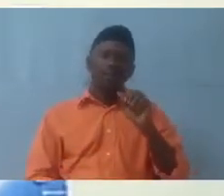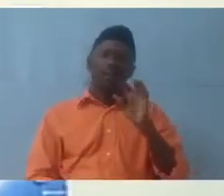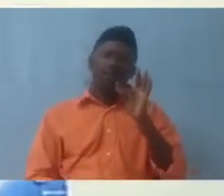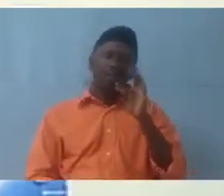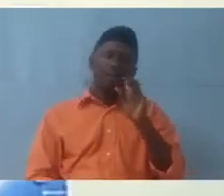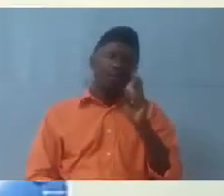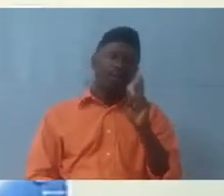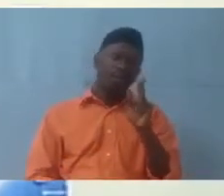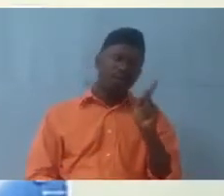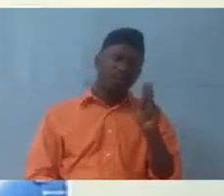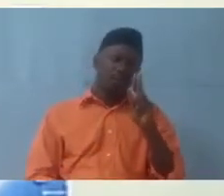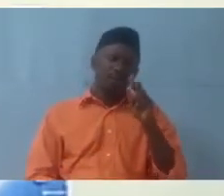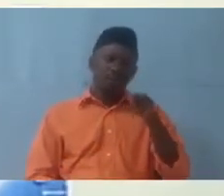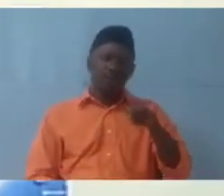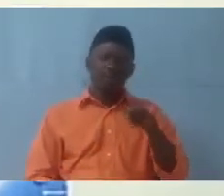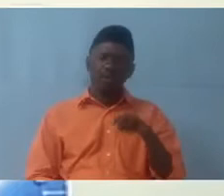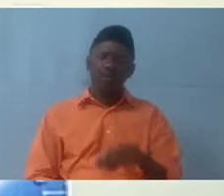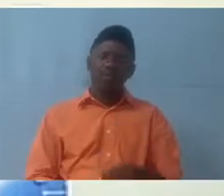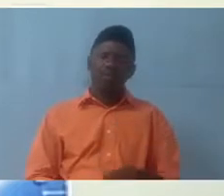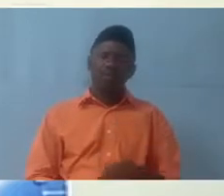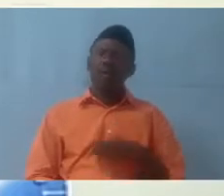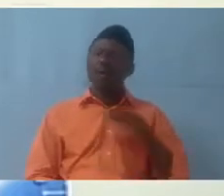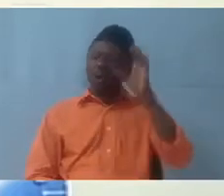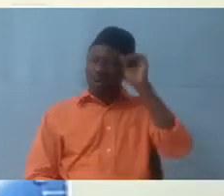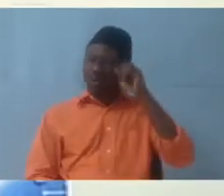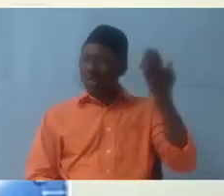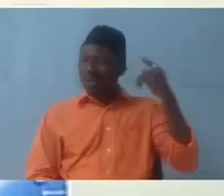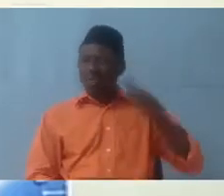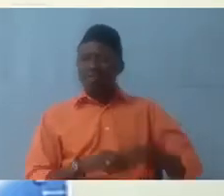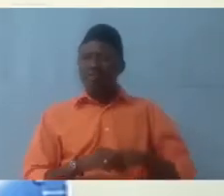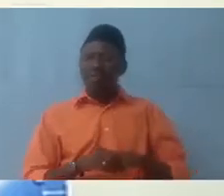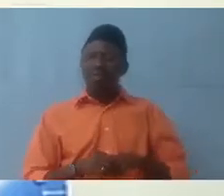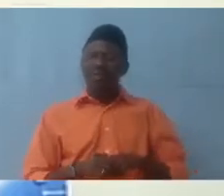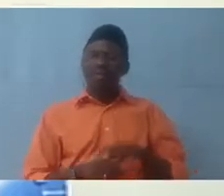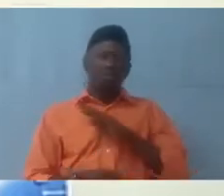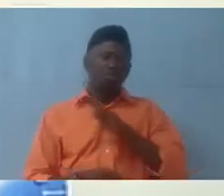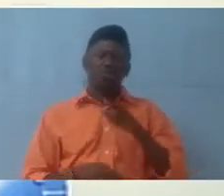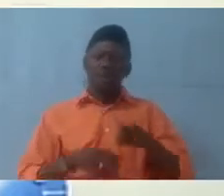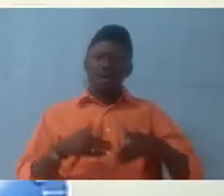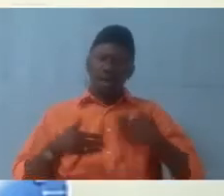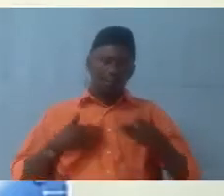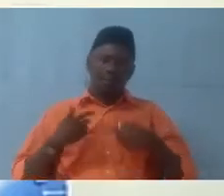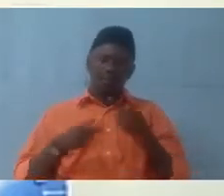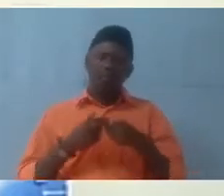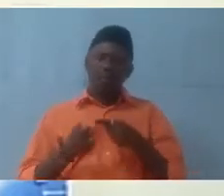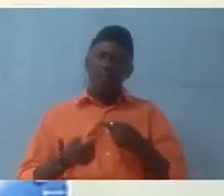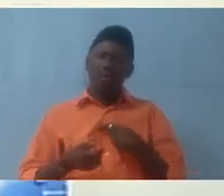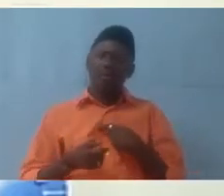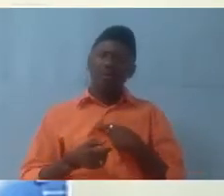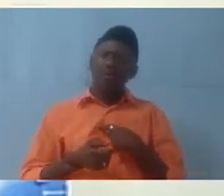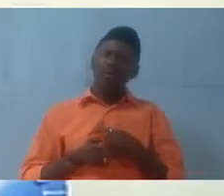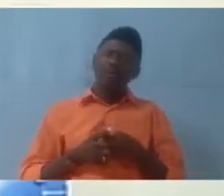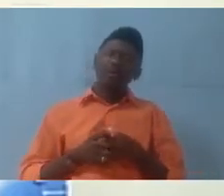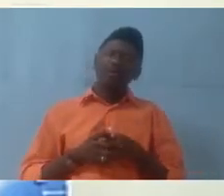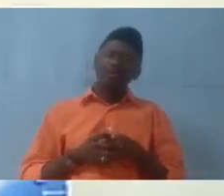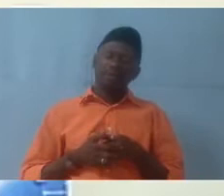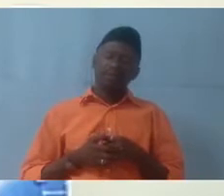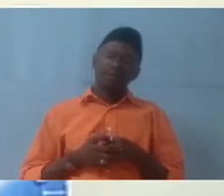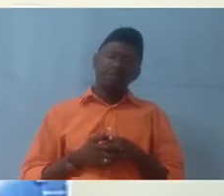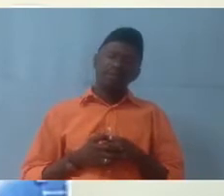I understand that his superiors, I think Barkun, was not satisfied with the addition in the